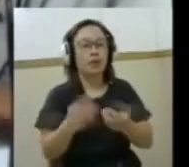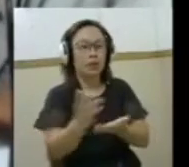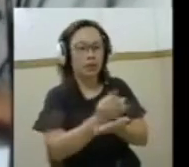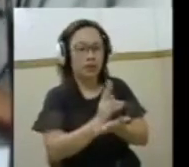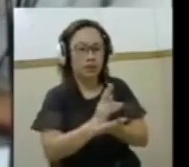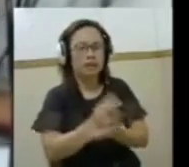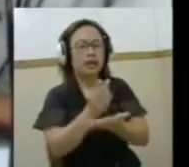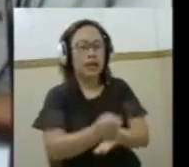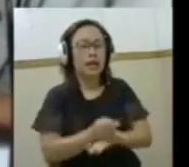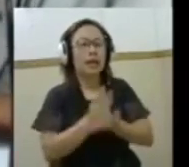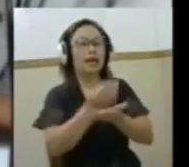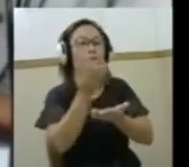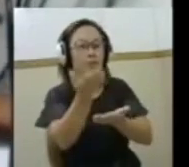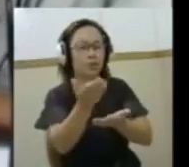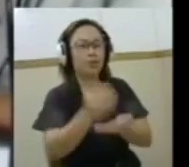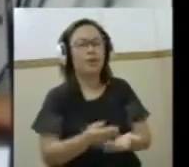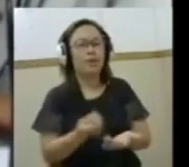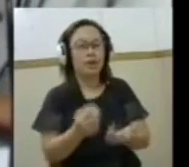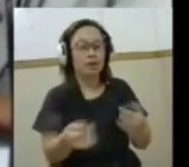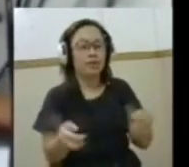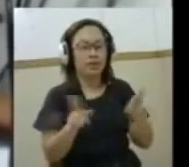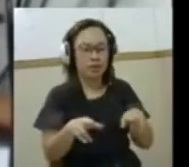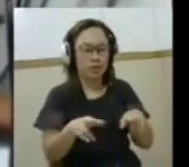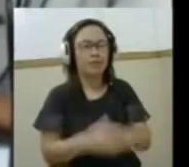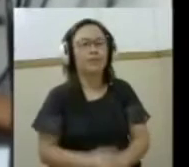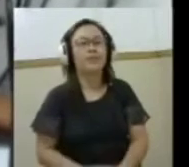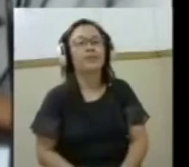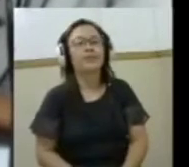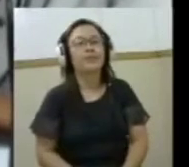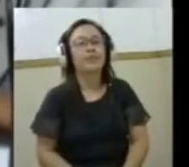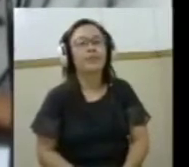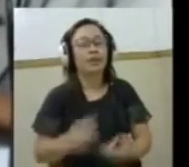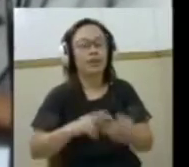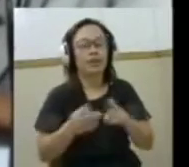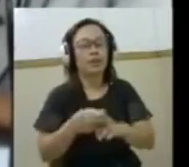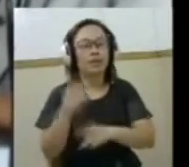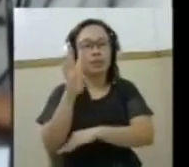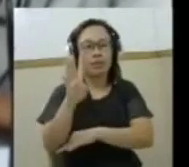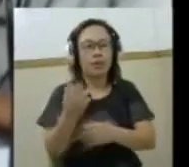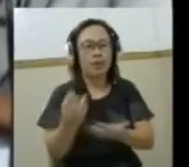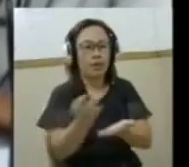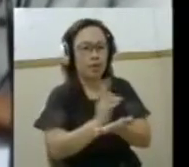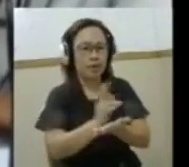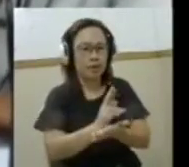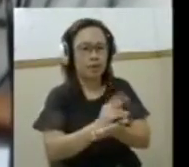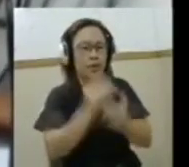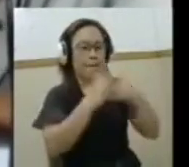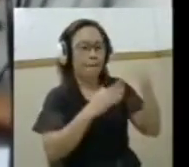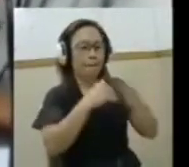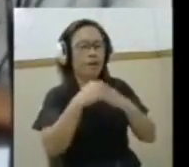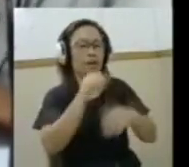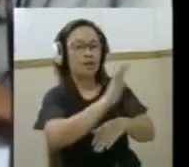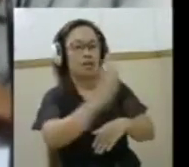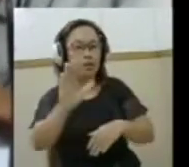with. Right, Ma'am? Right, sir. And we have here number 4, research builds your